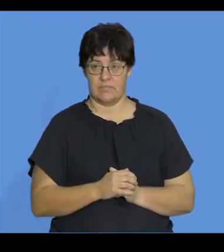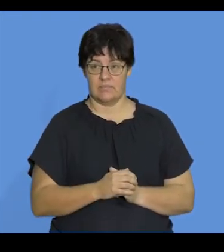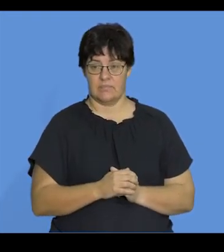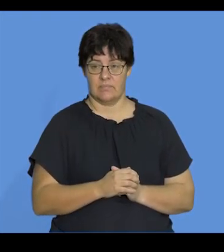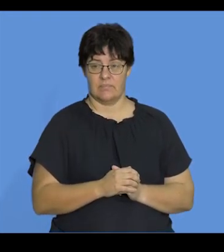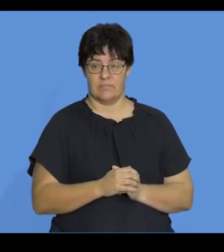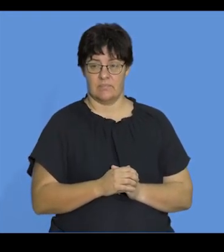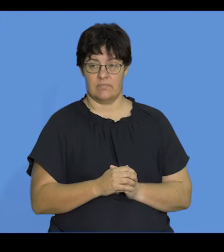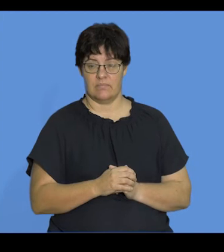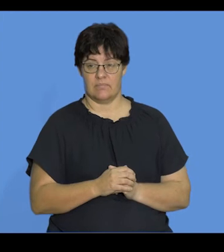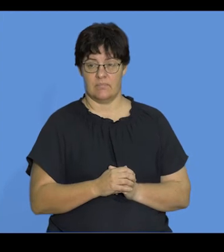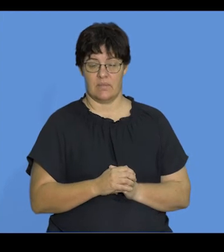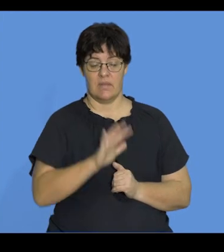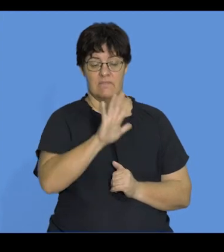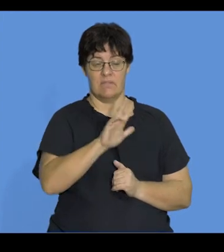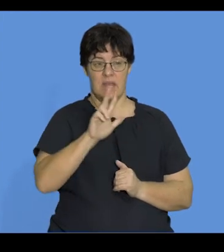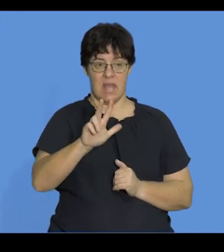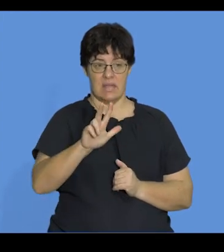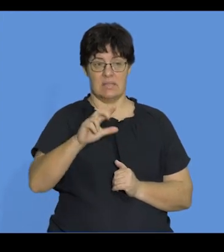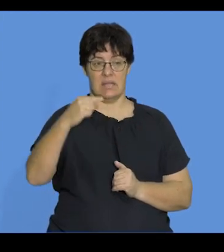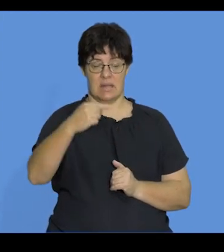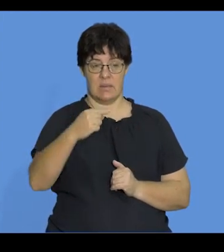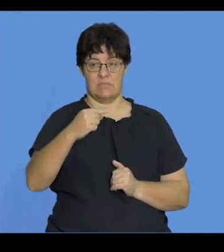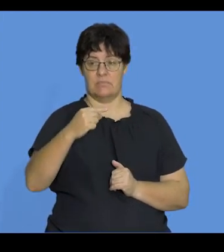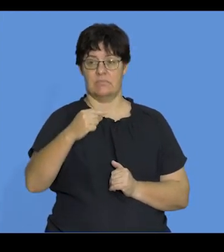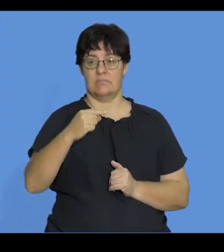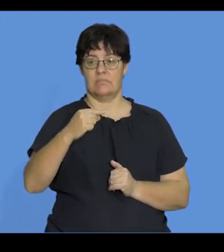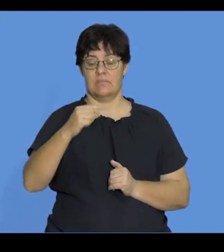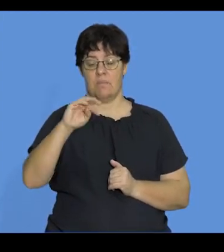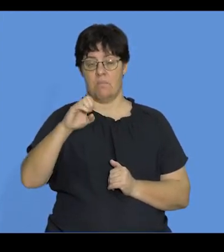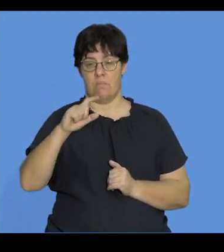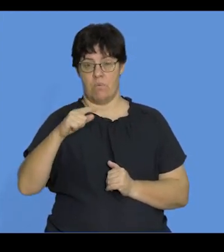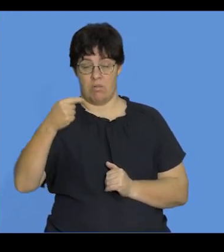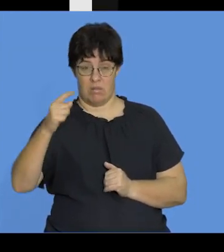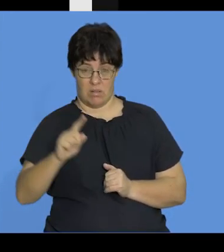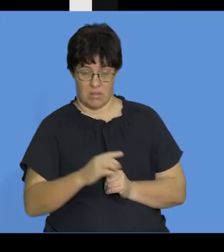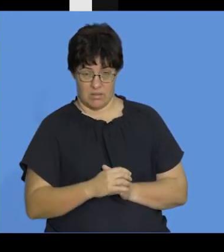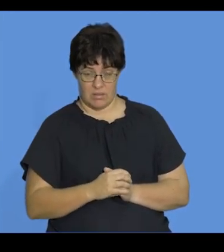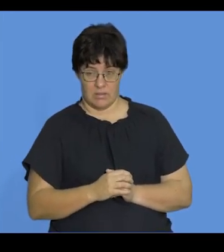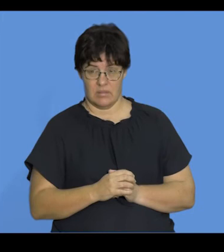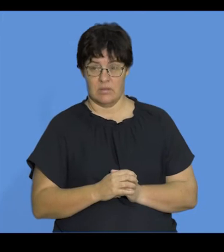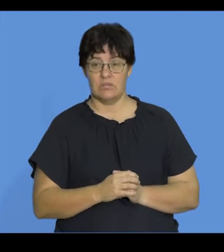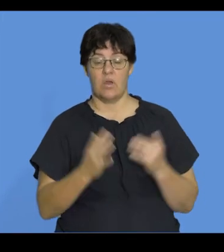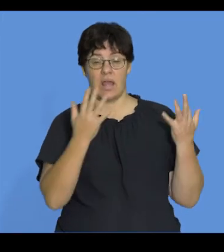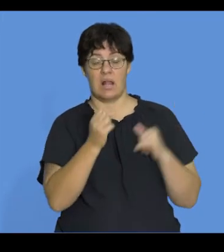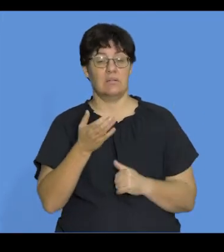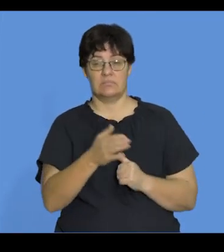That's 58 grams per mole, right? So if we calculate the moles that are present there, so it's going to